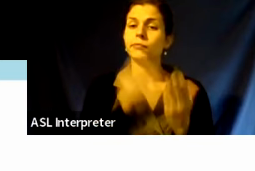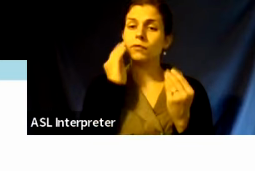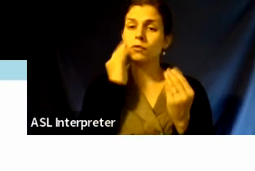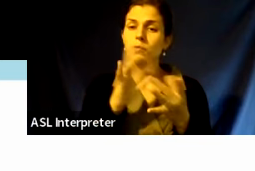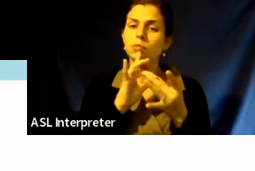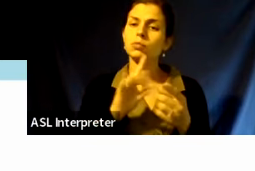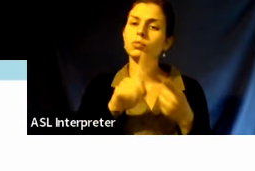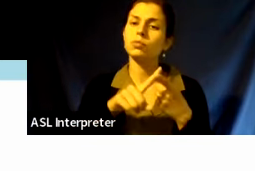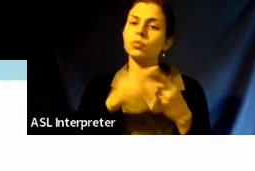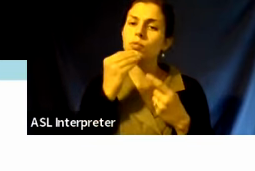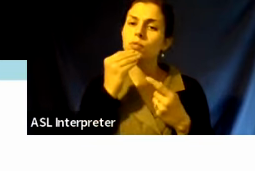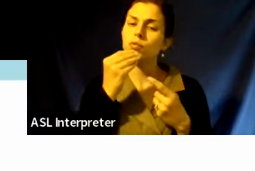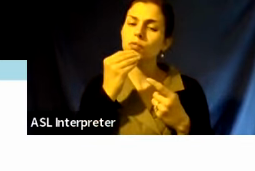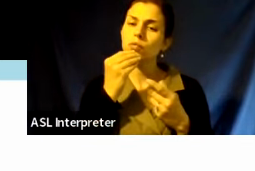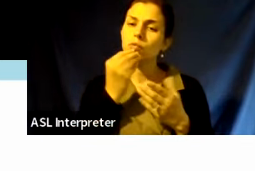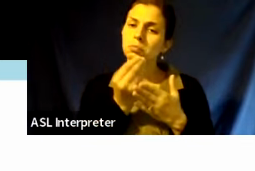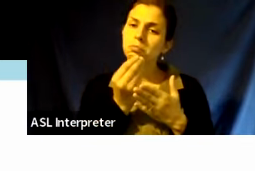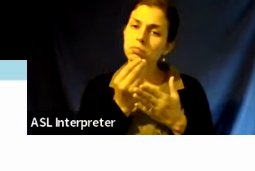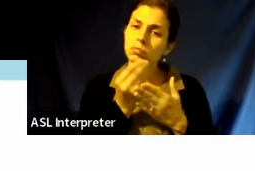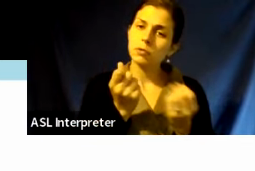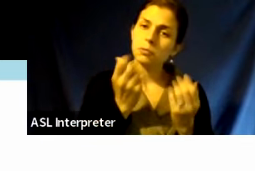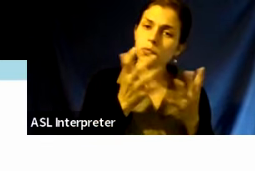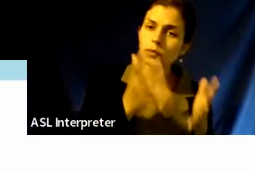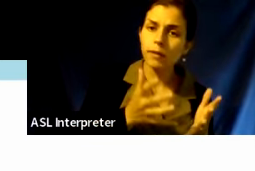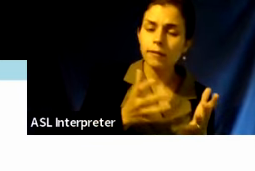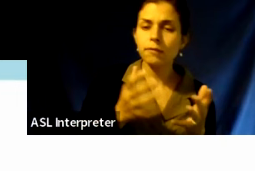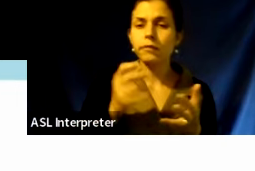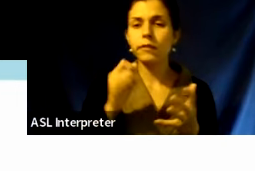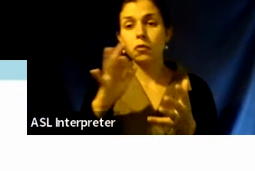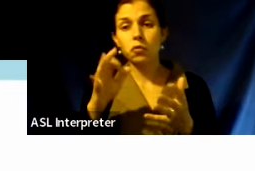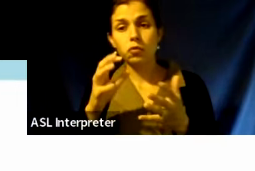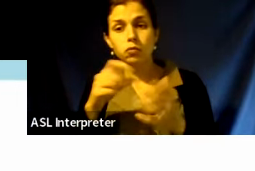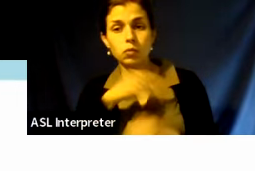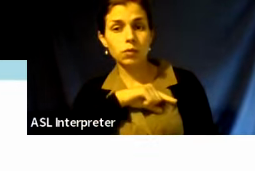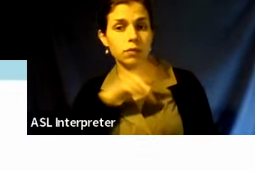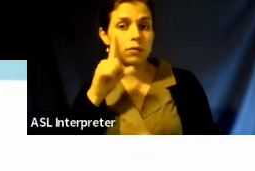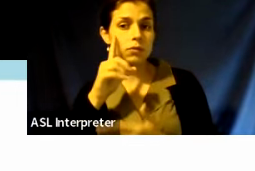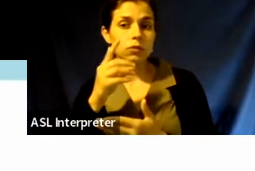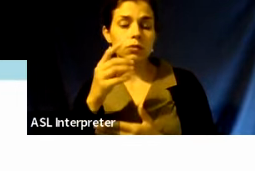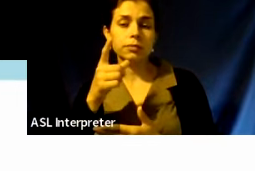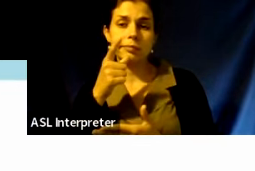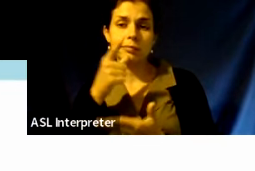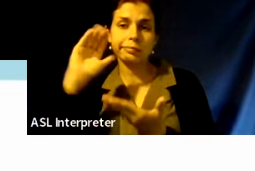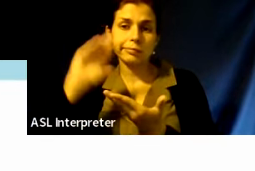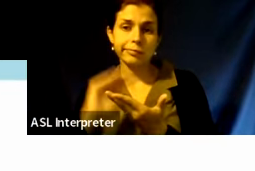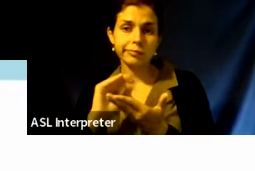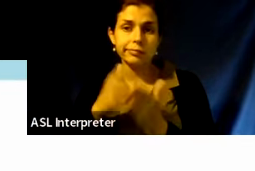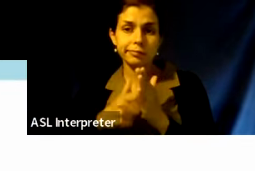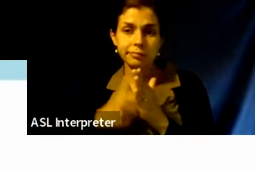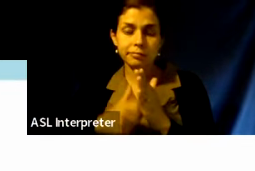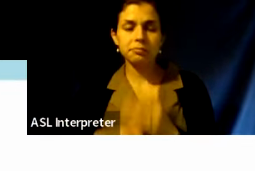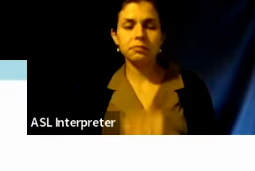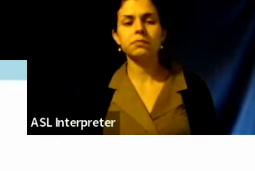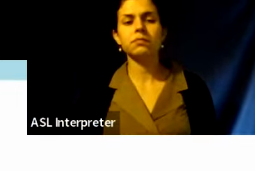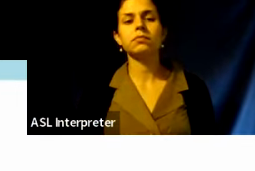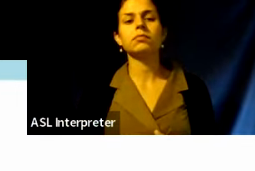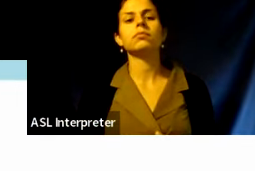for free and reduced lunch. And it is the means for our teachers